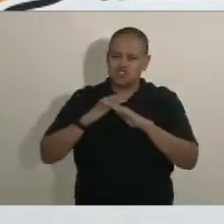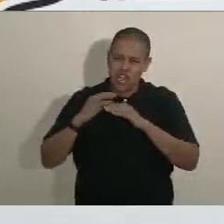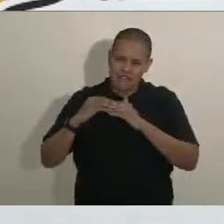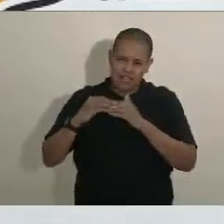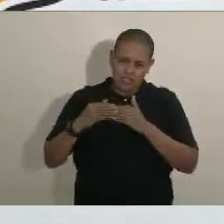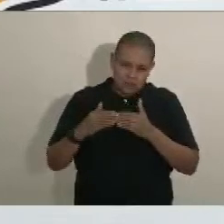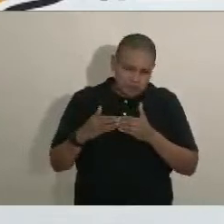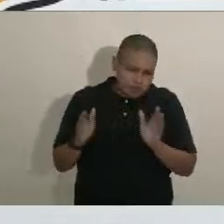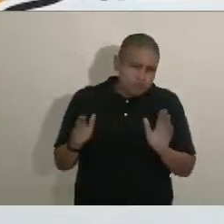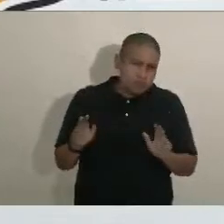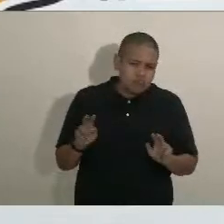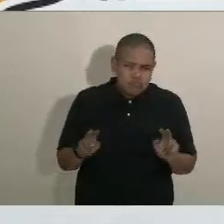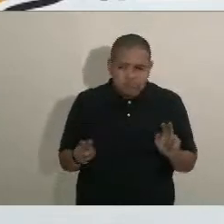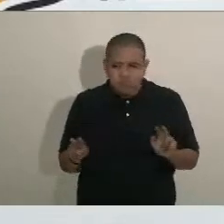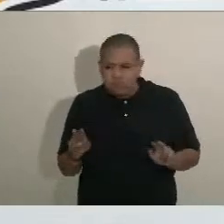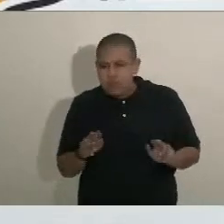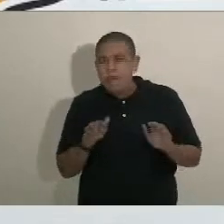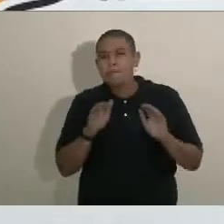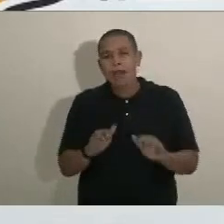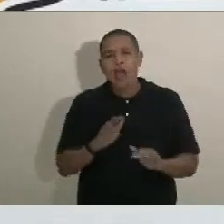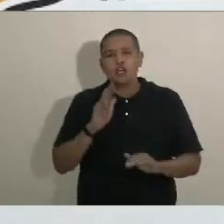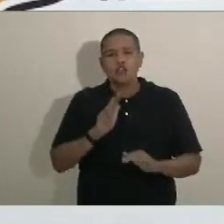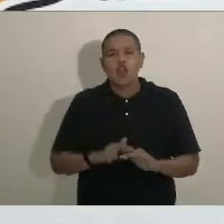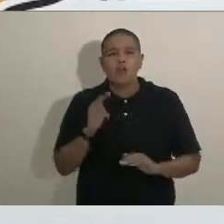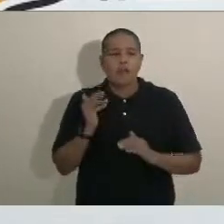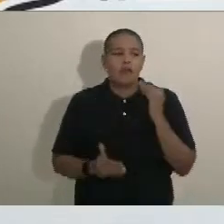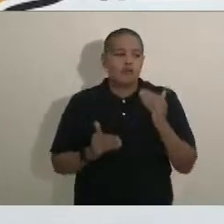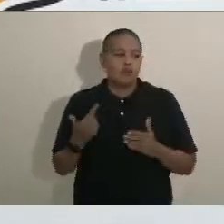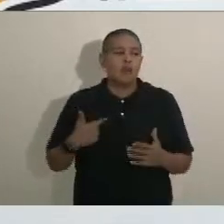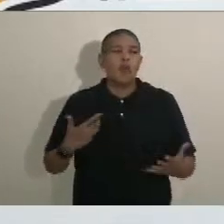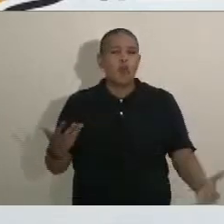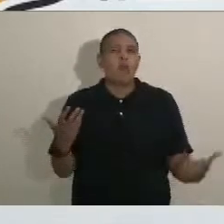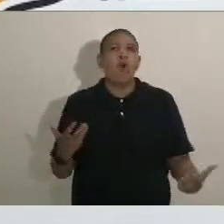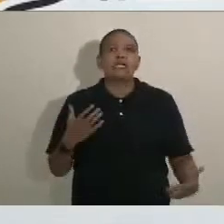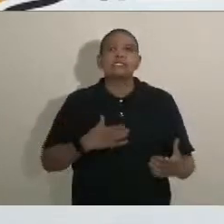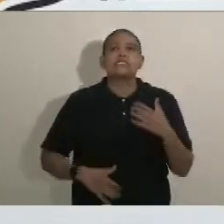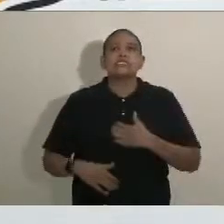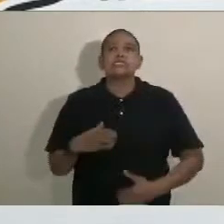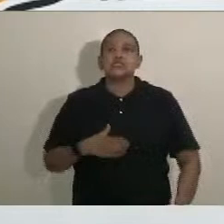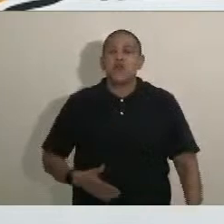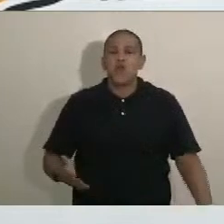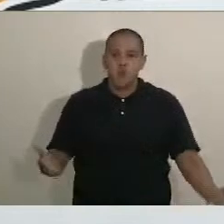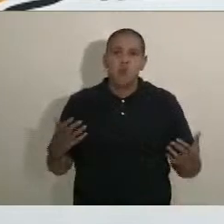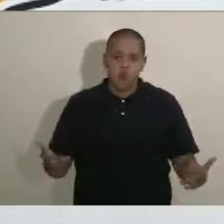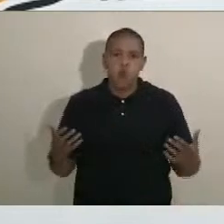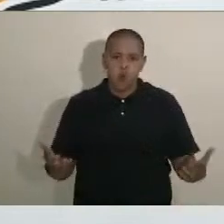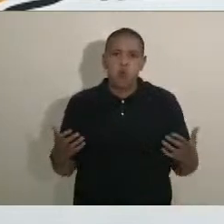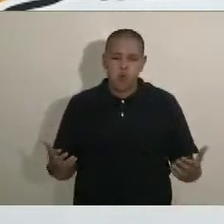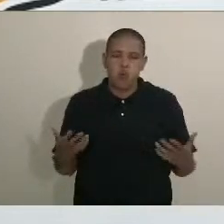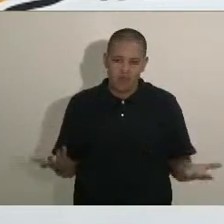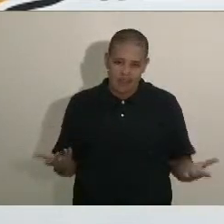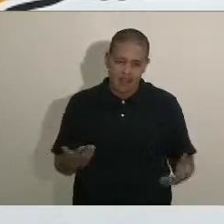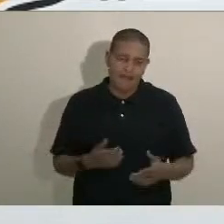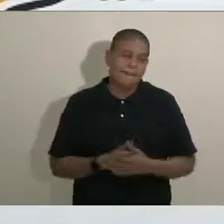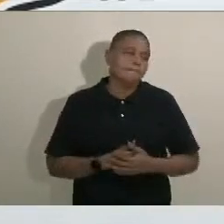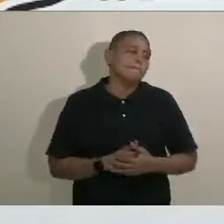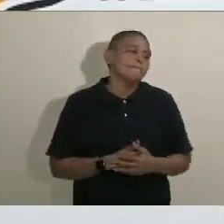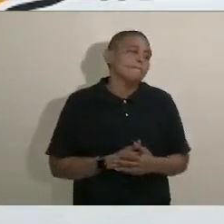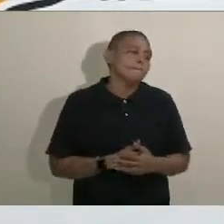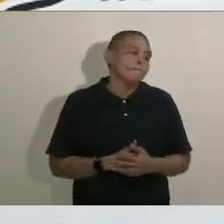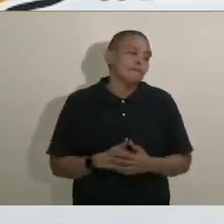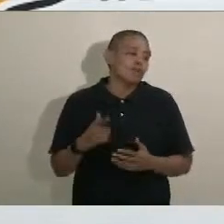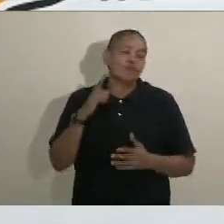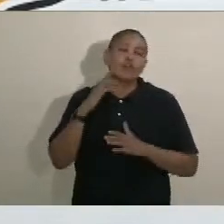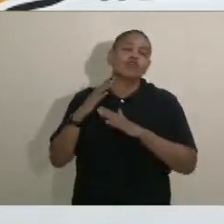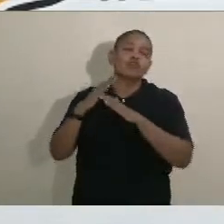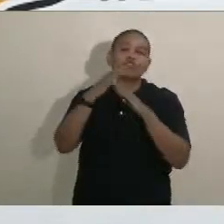an attempt at getting back the normality that we all seek and desire for other benefits. The